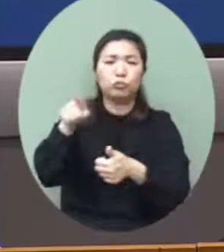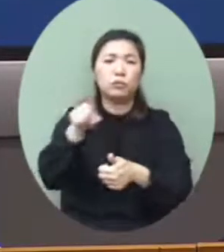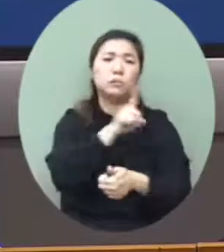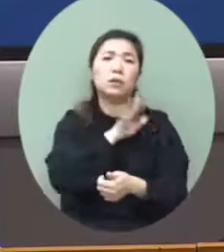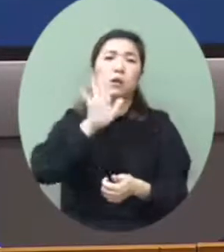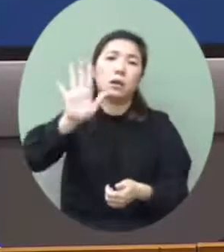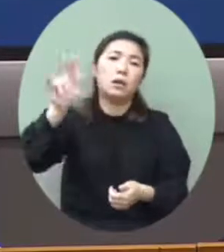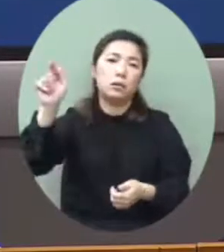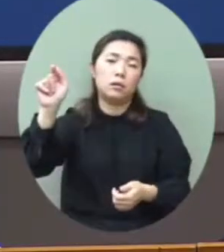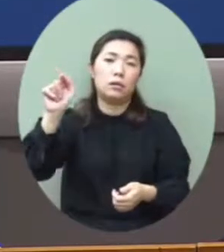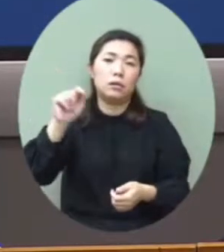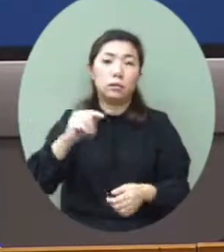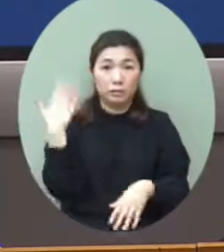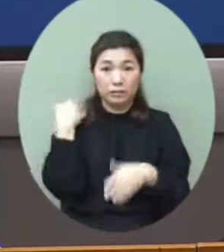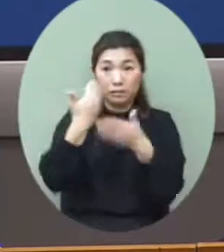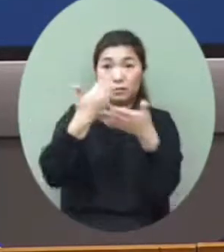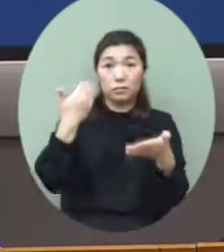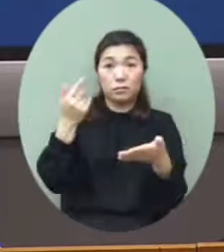So that